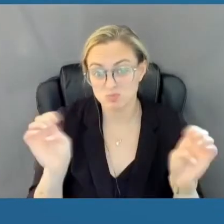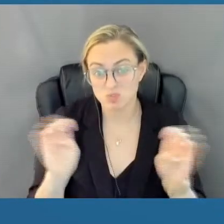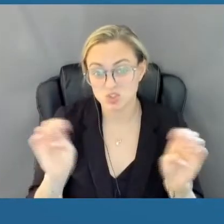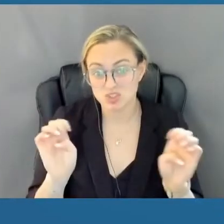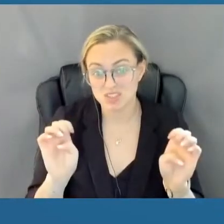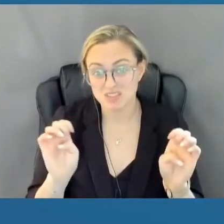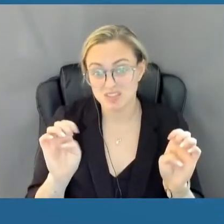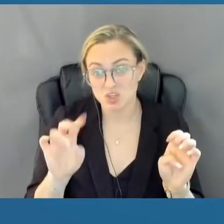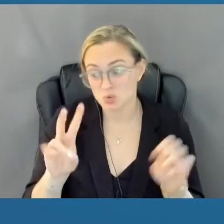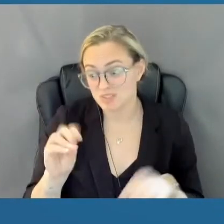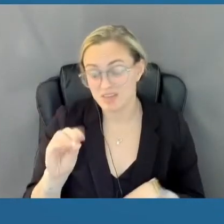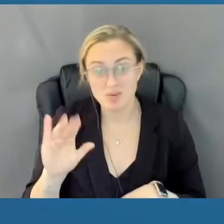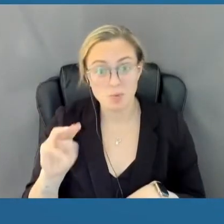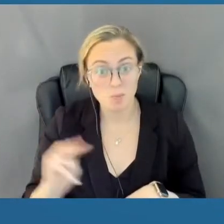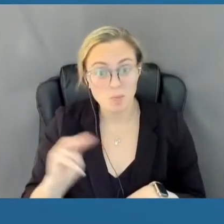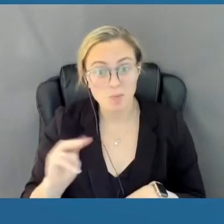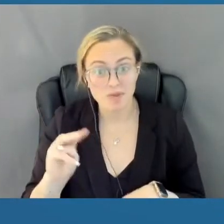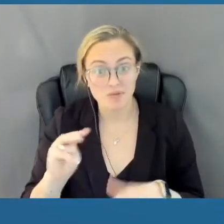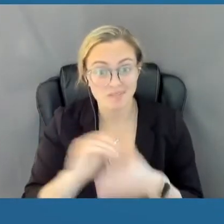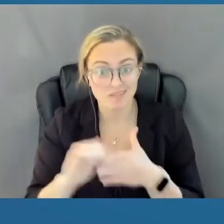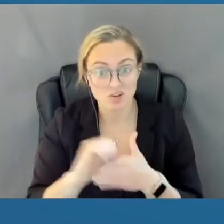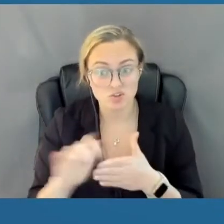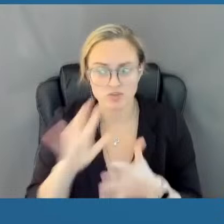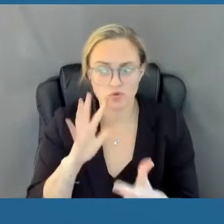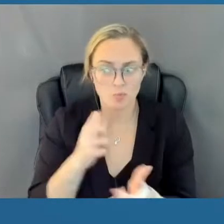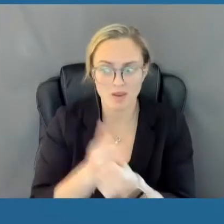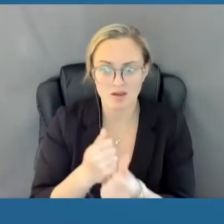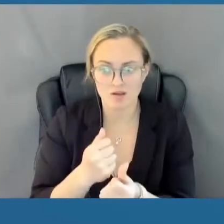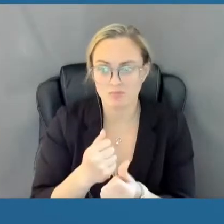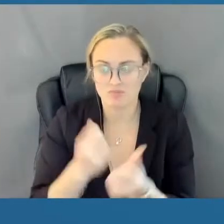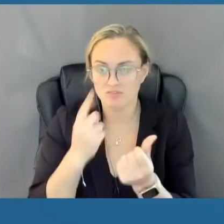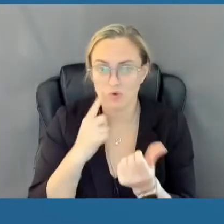they need to have a way to make up for years where they